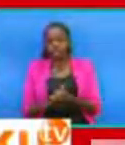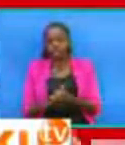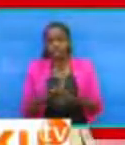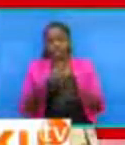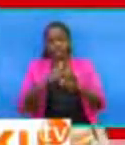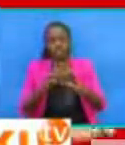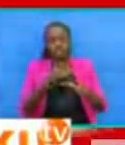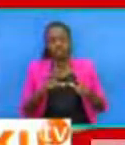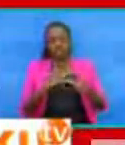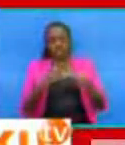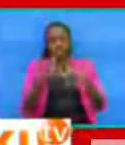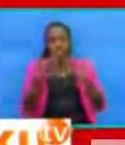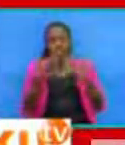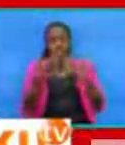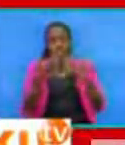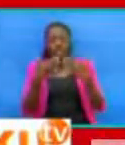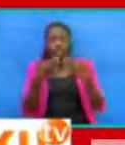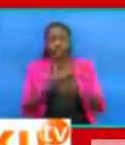on. Thank you.